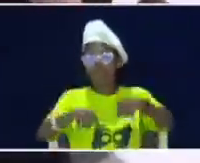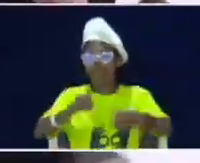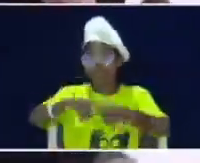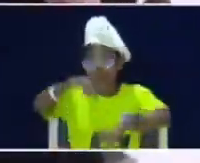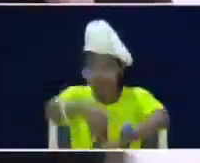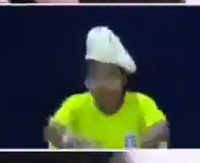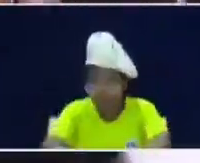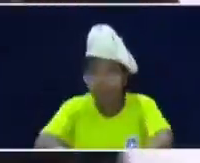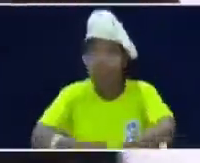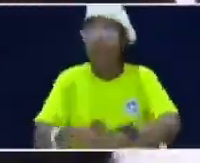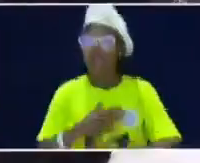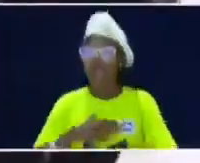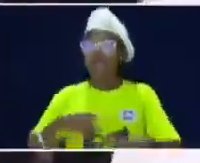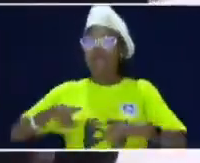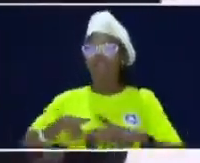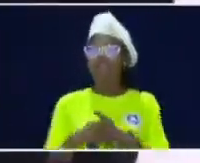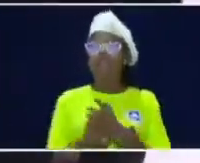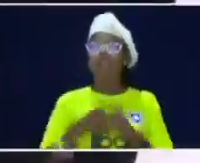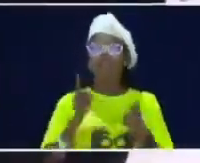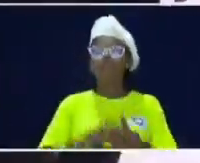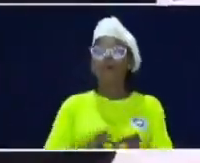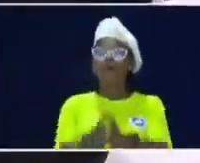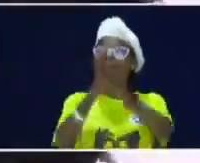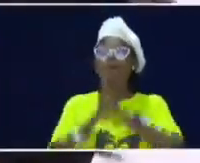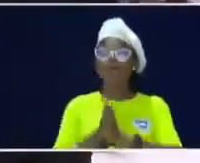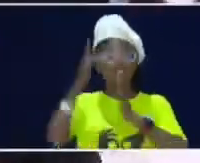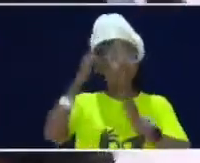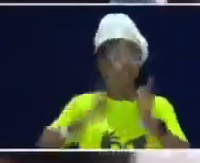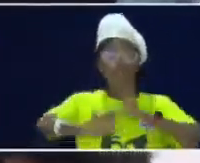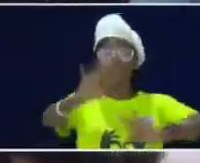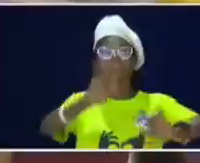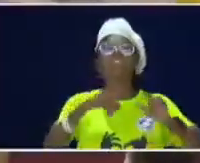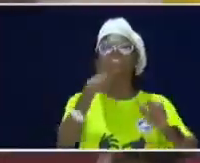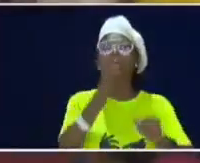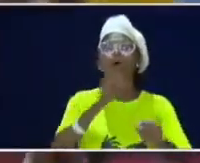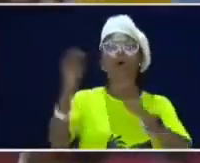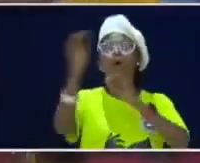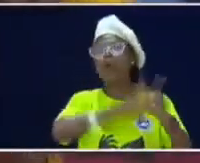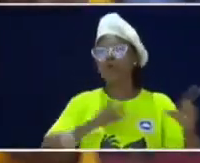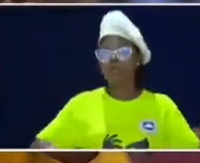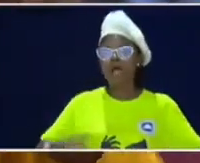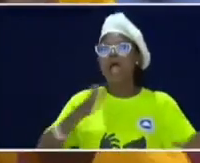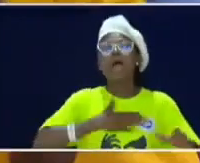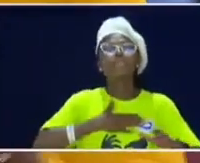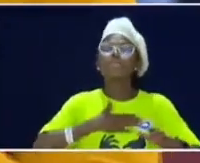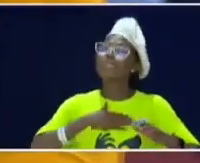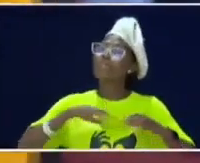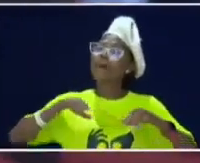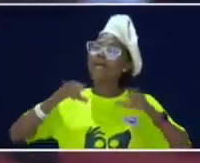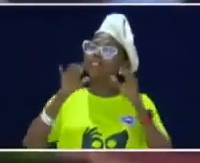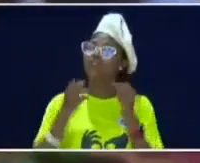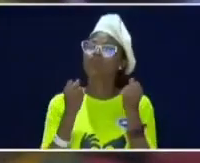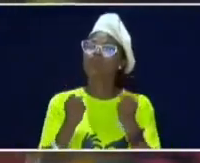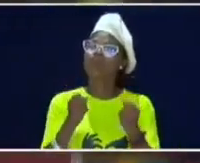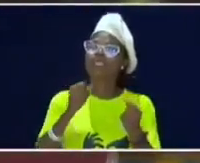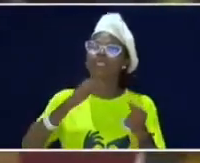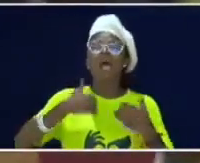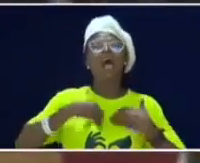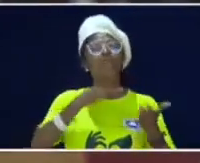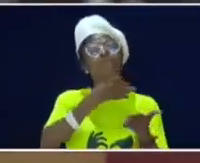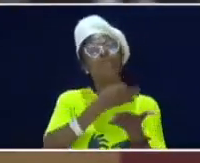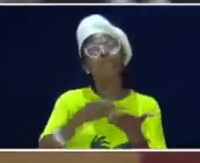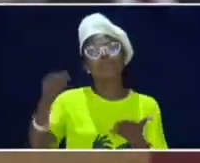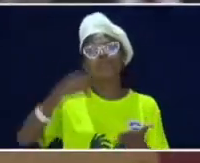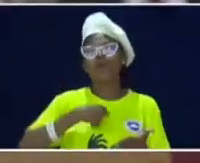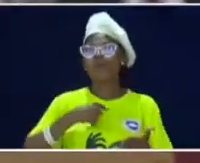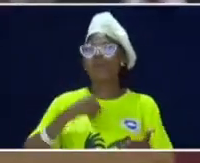tonight and begin to ask for mercy. Say, oh Lord, my strength has failed me. Oh Lord,